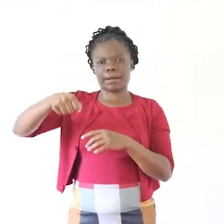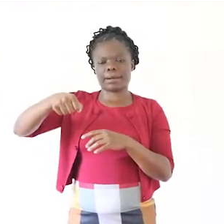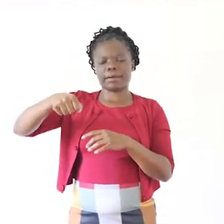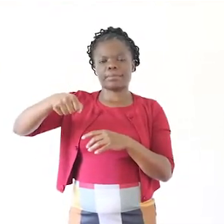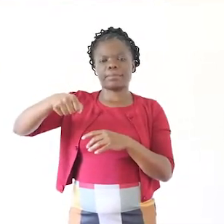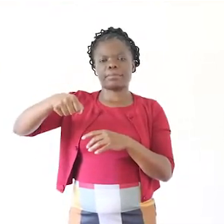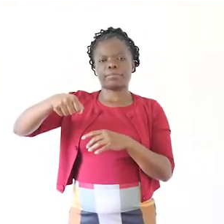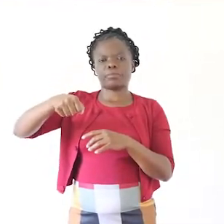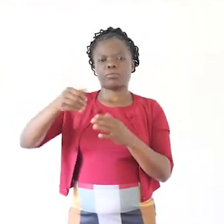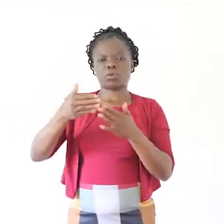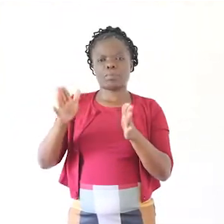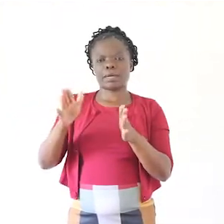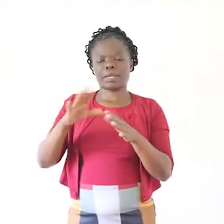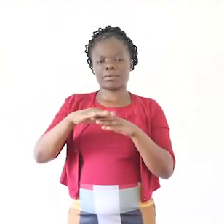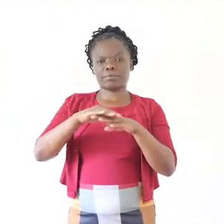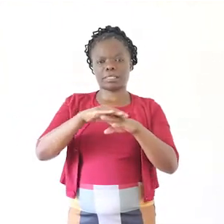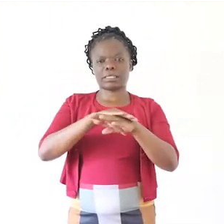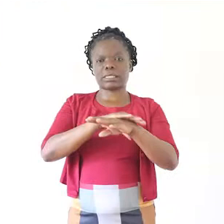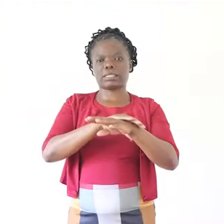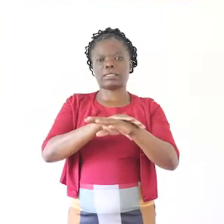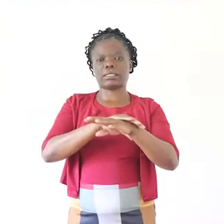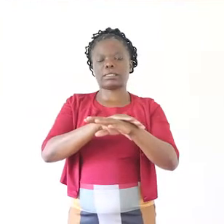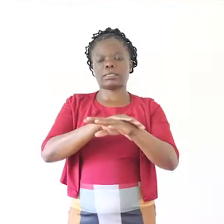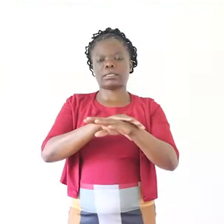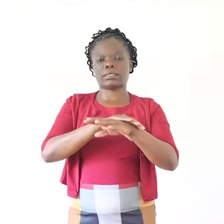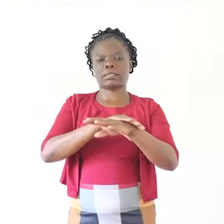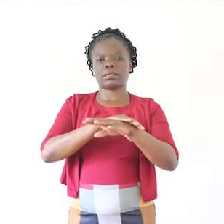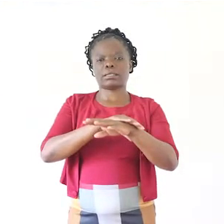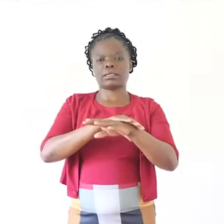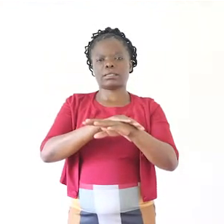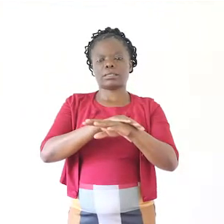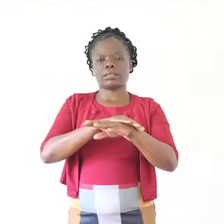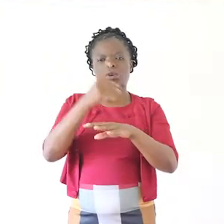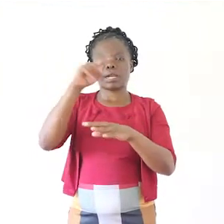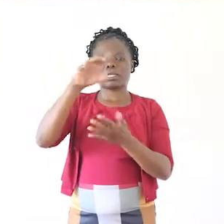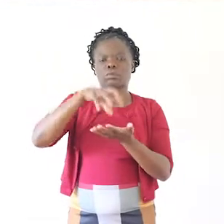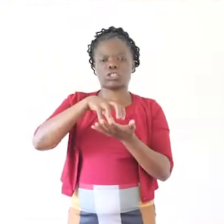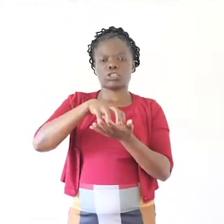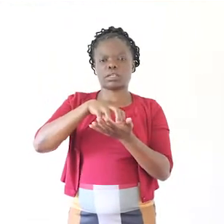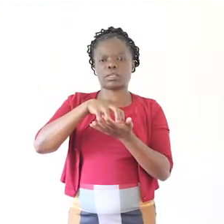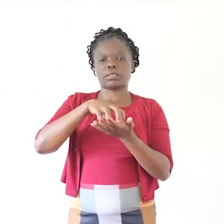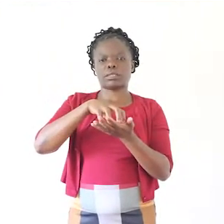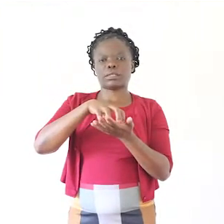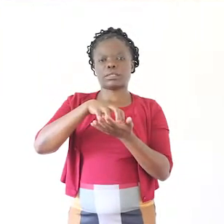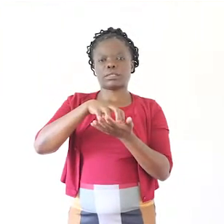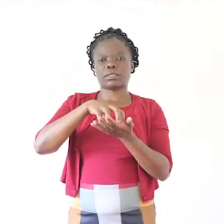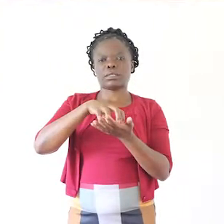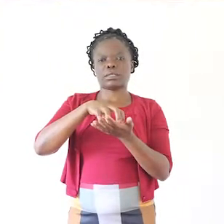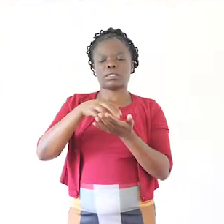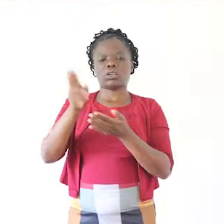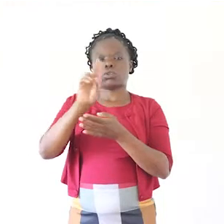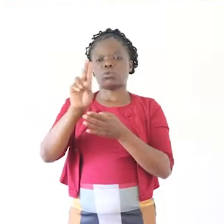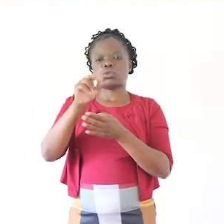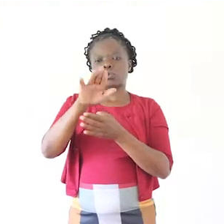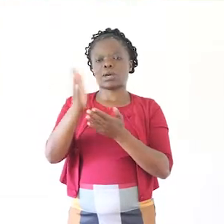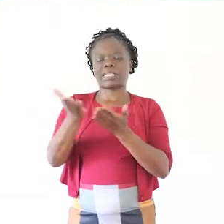package. Open it, feel the size. Right position. Use your serving